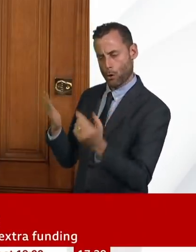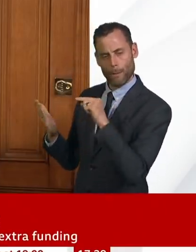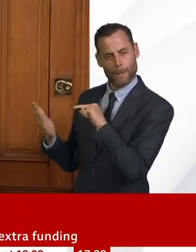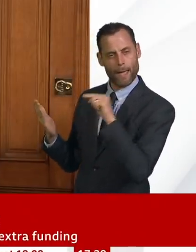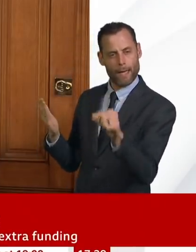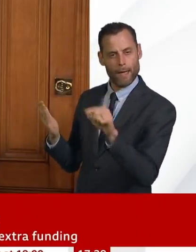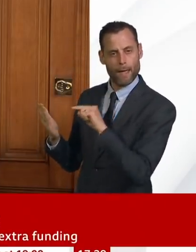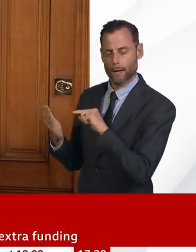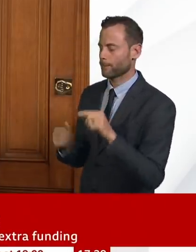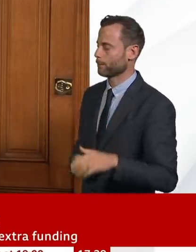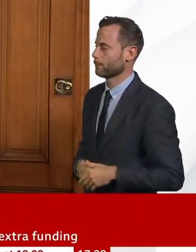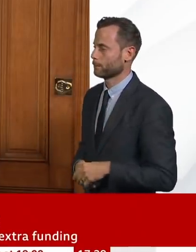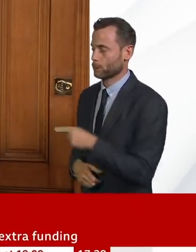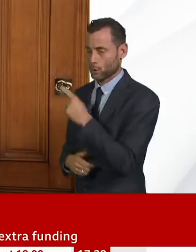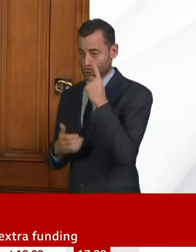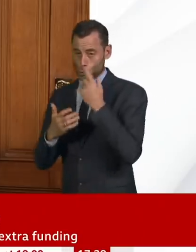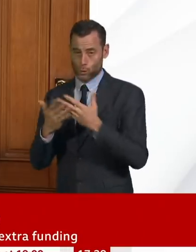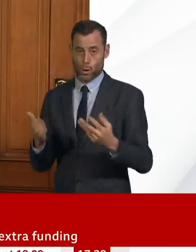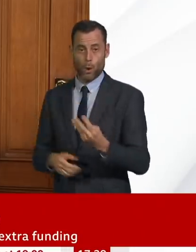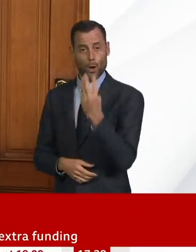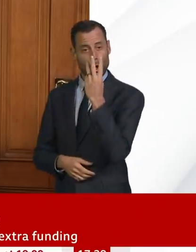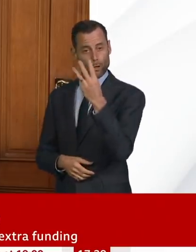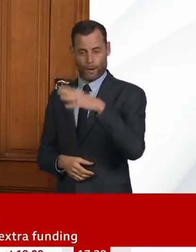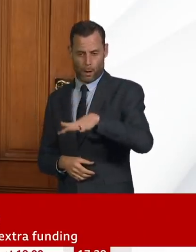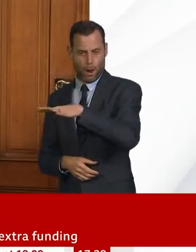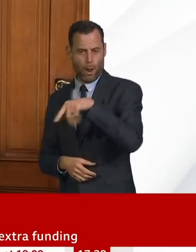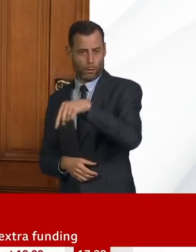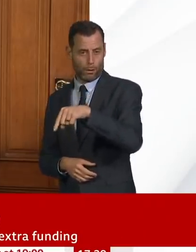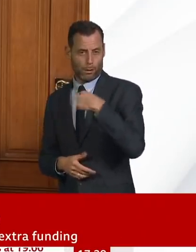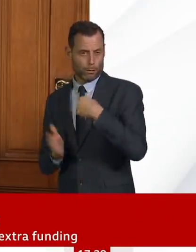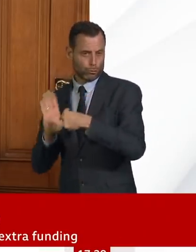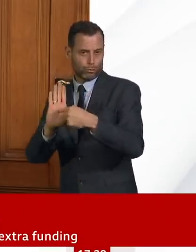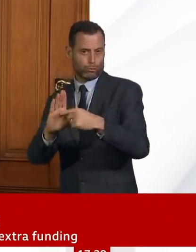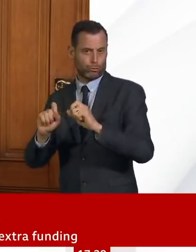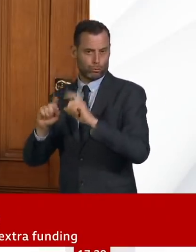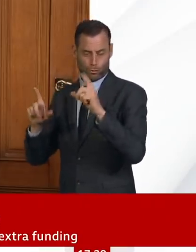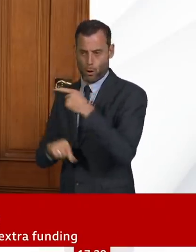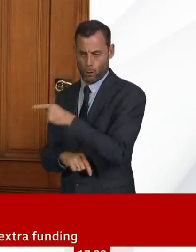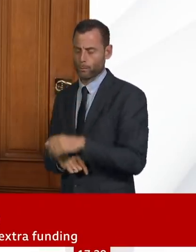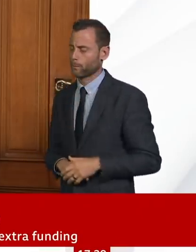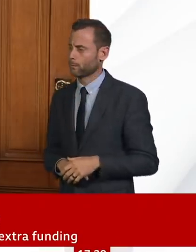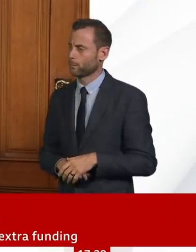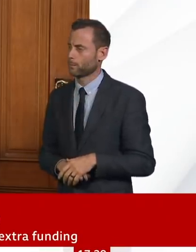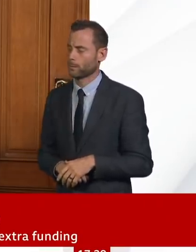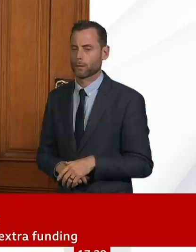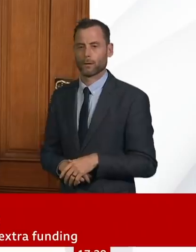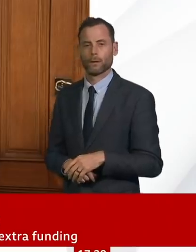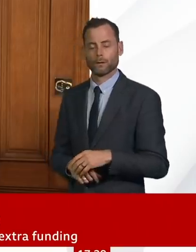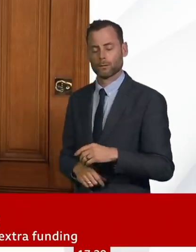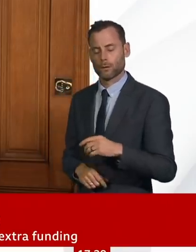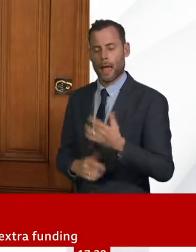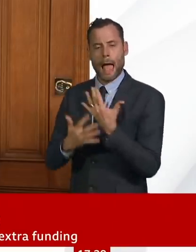3 local areas. And I'll first of all give you the case rate per